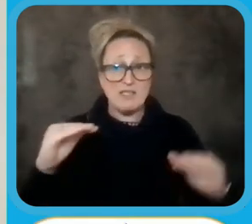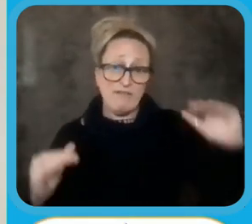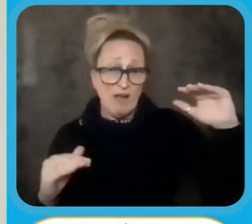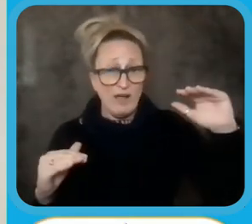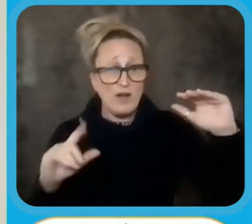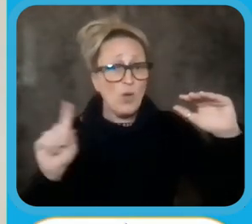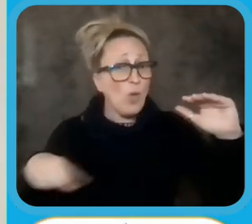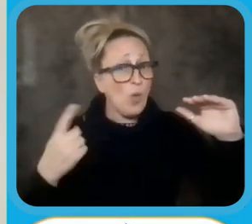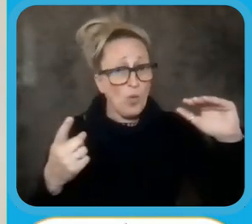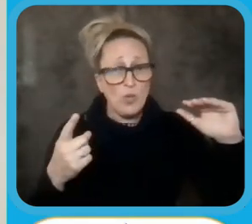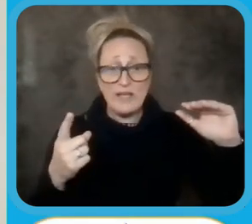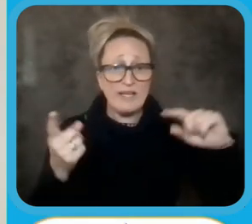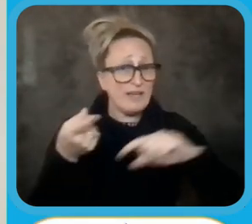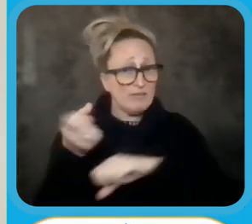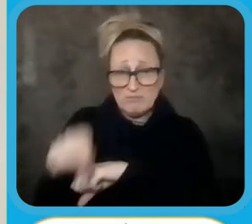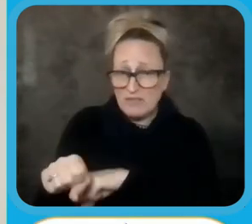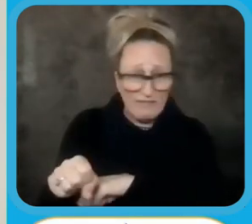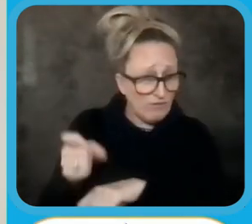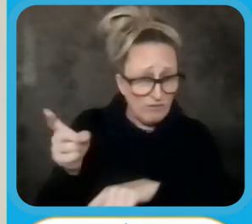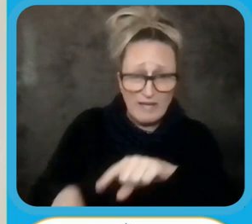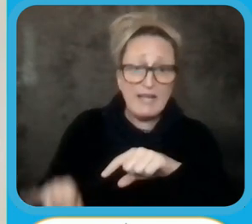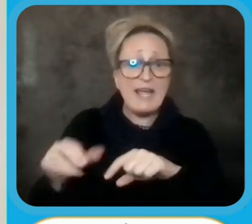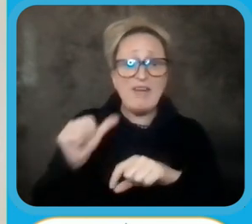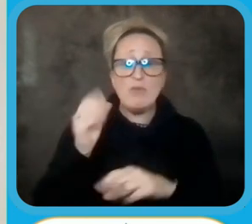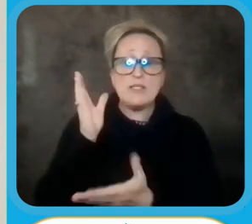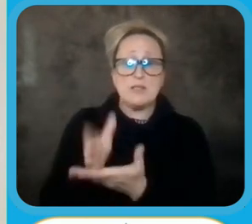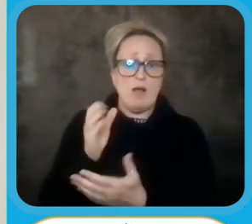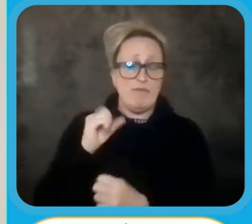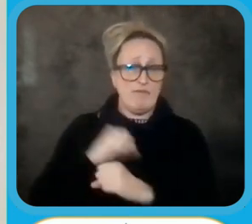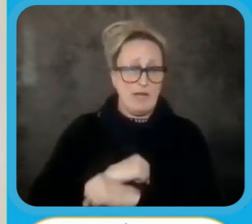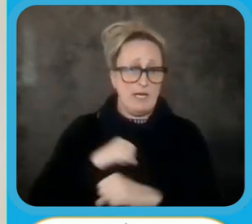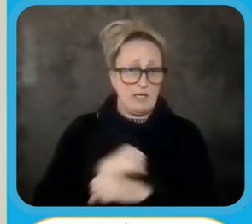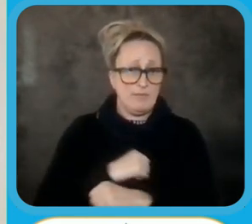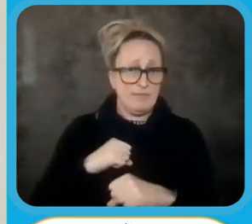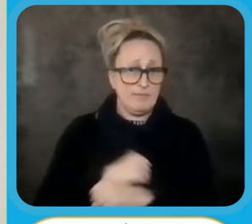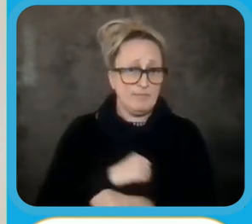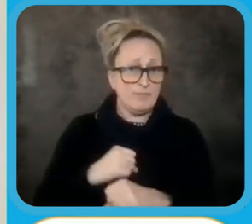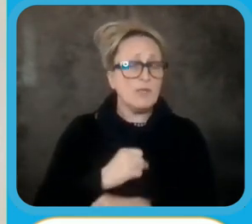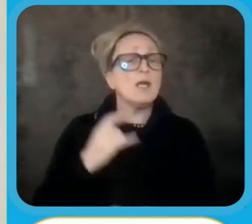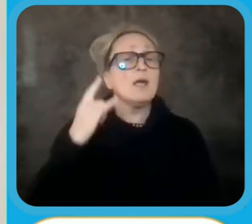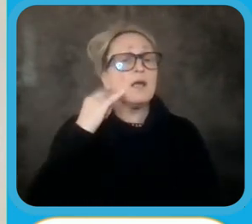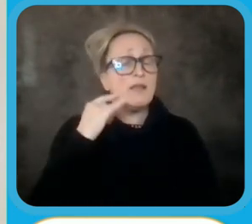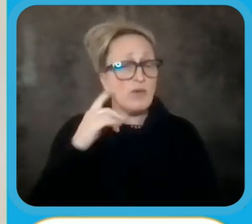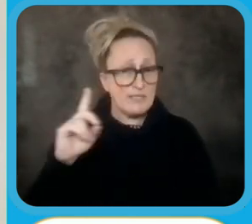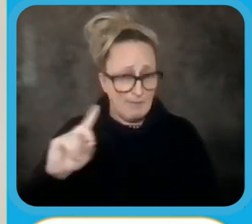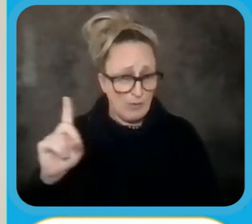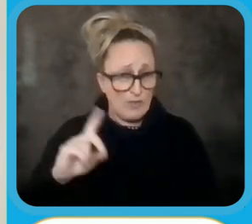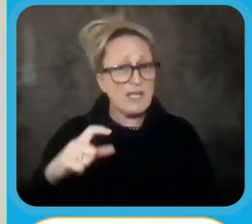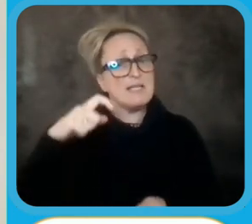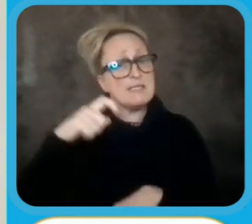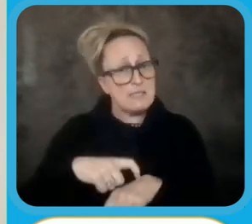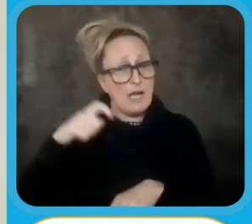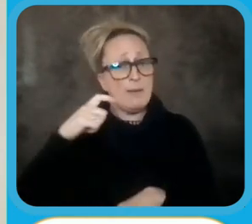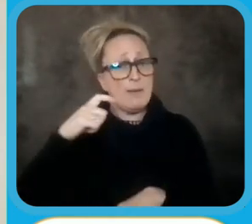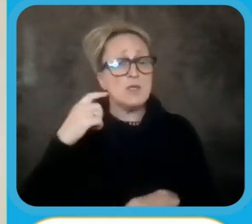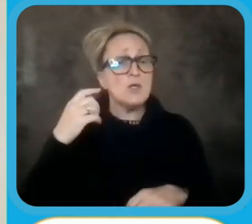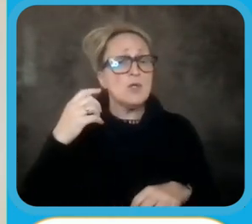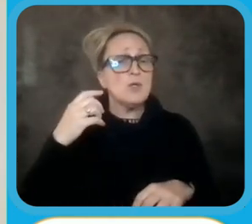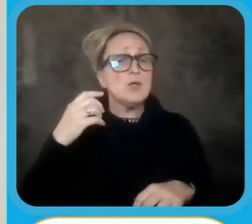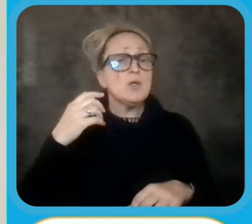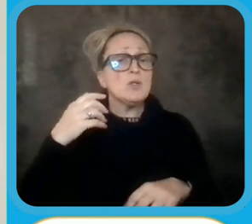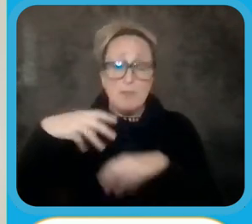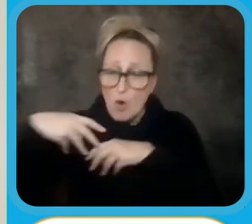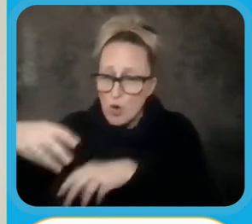only insurmountable if we stop fighting. California Democrats, it's time to take the marches,